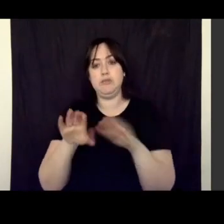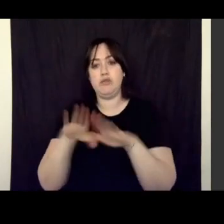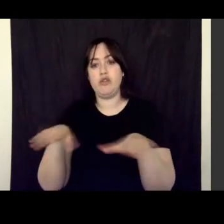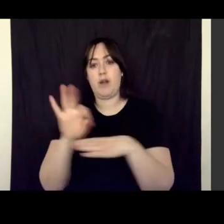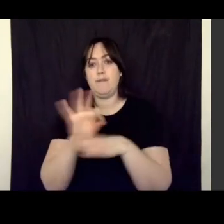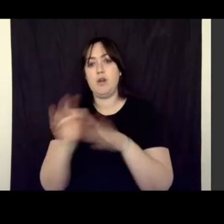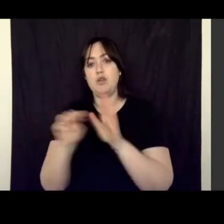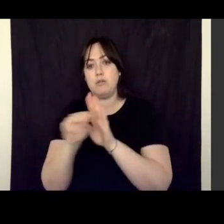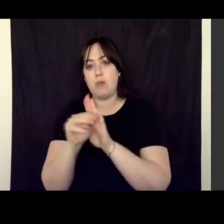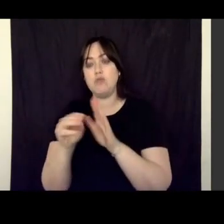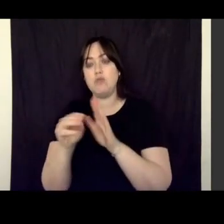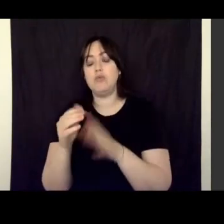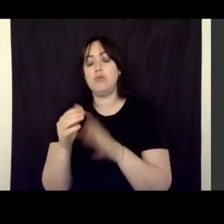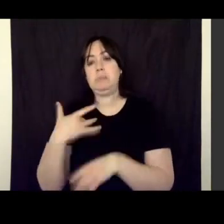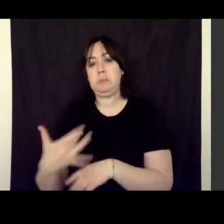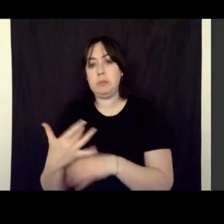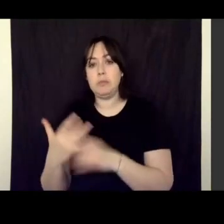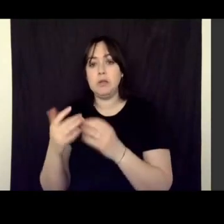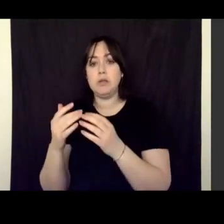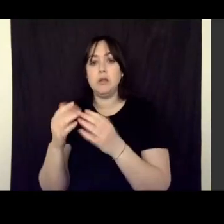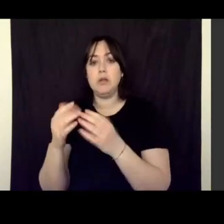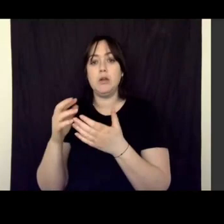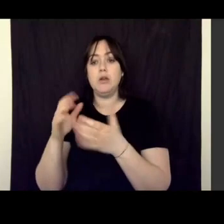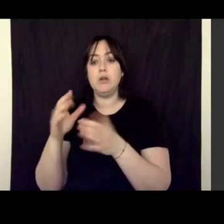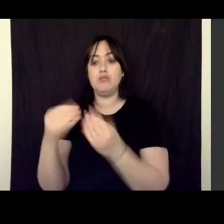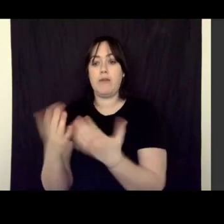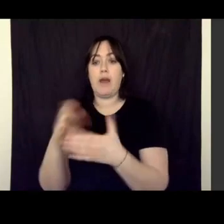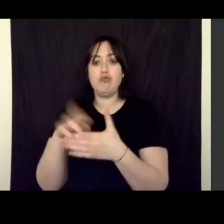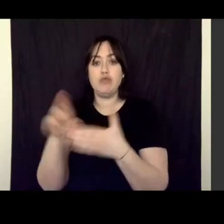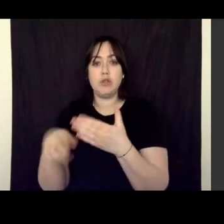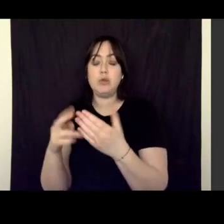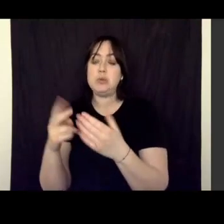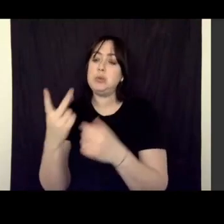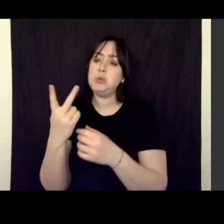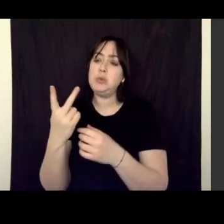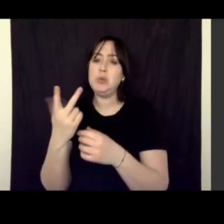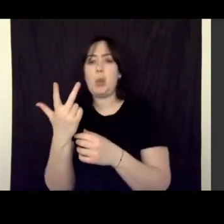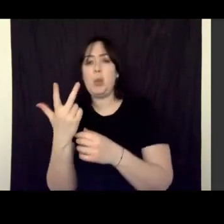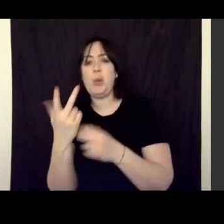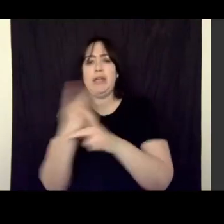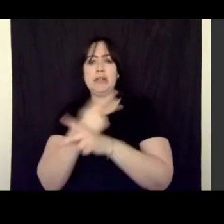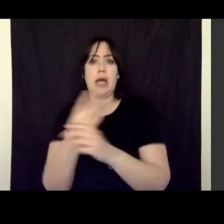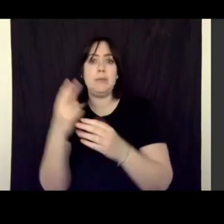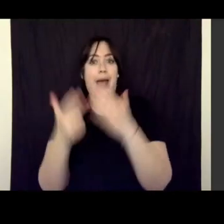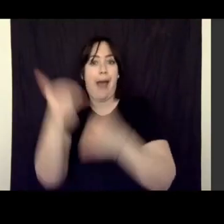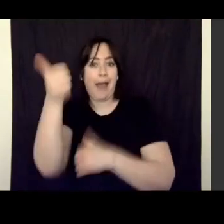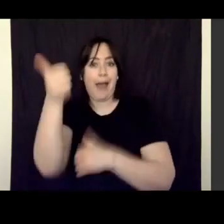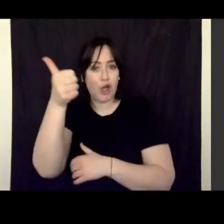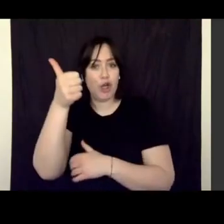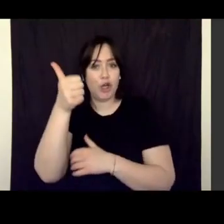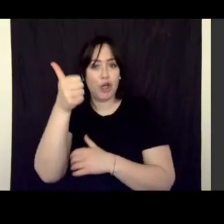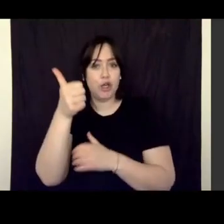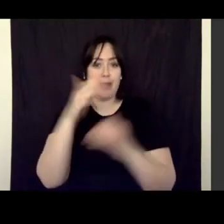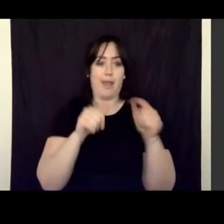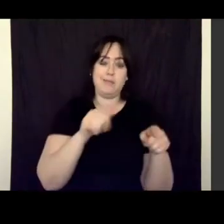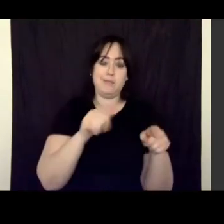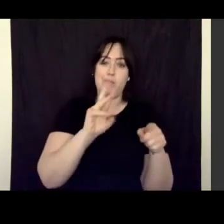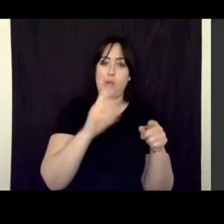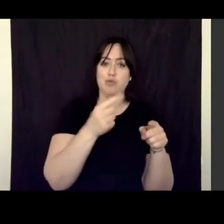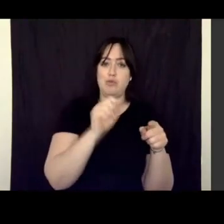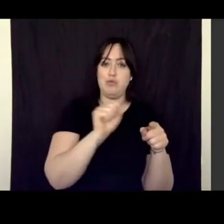and prevalence level that can be 2 to 3 times higher, because we are capturing, of course, a